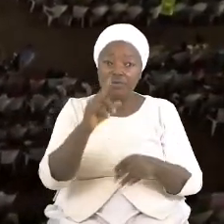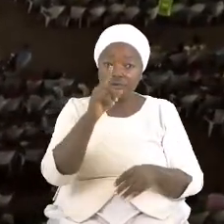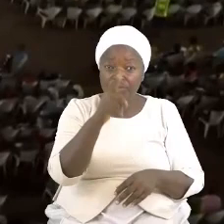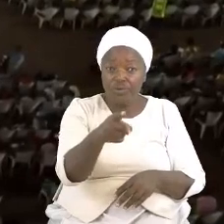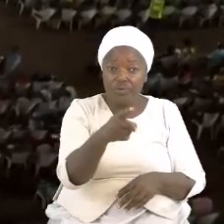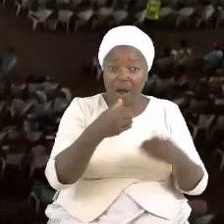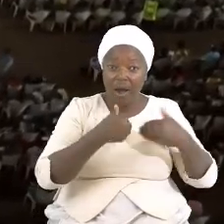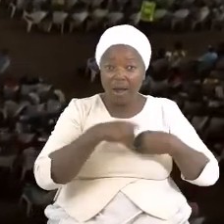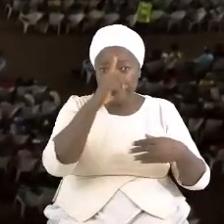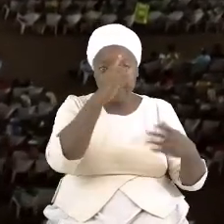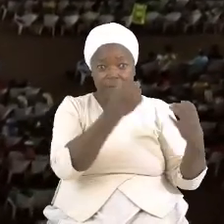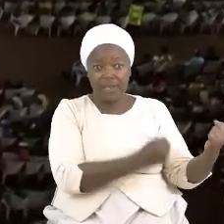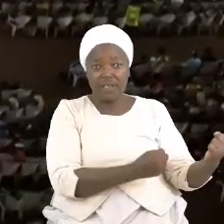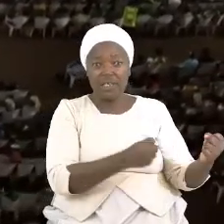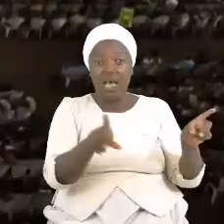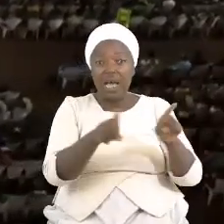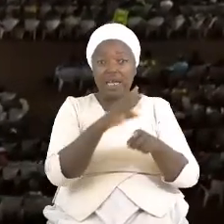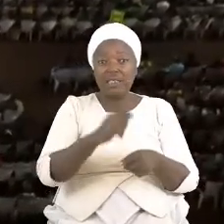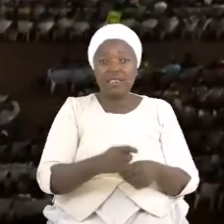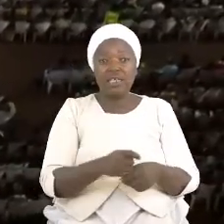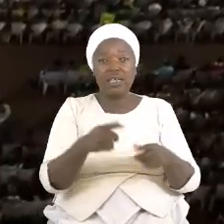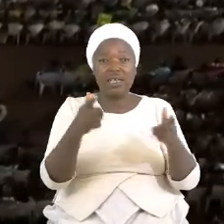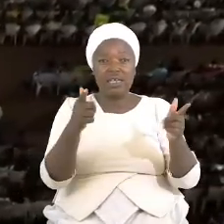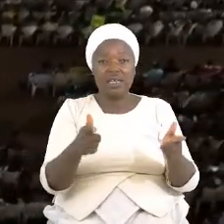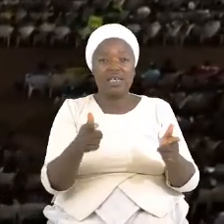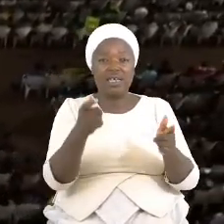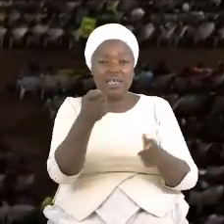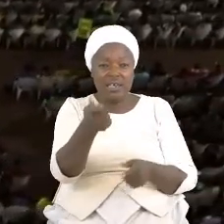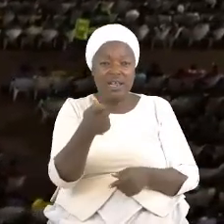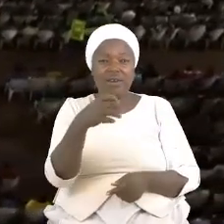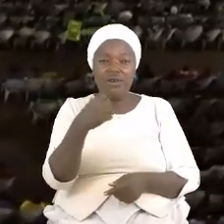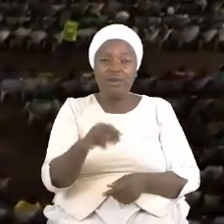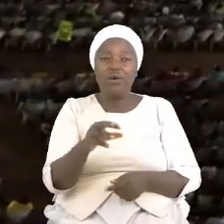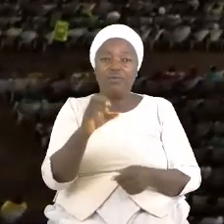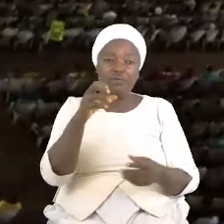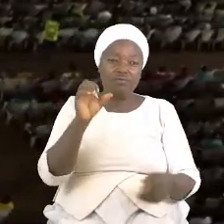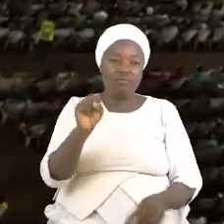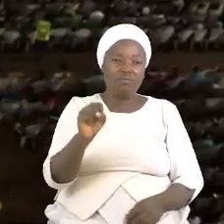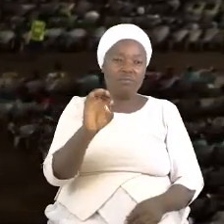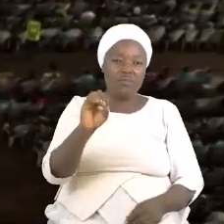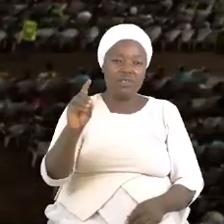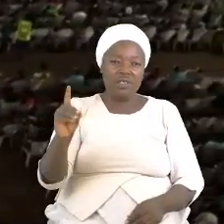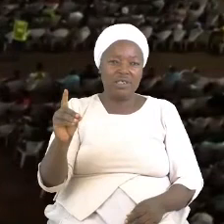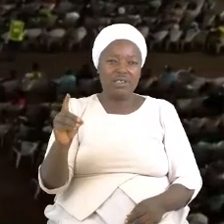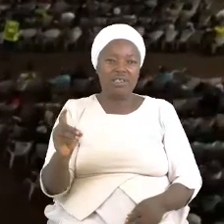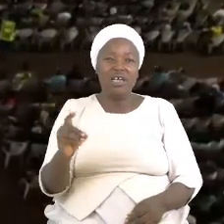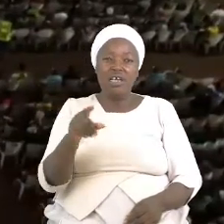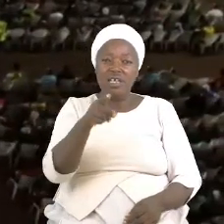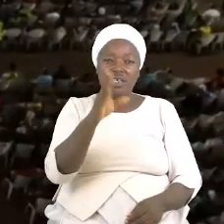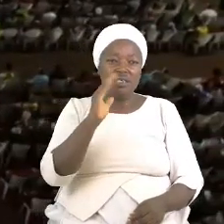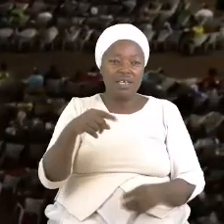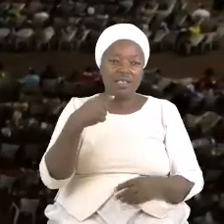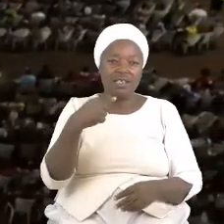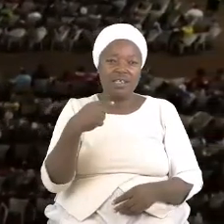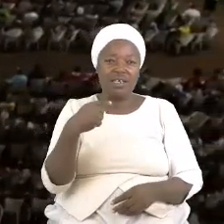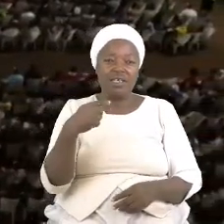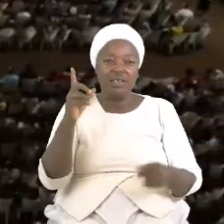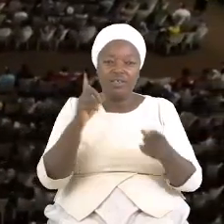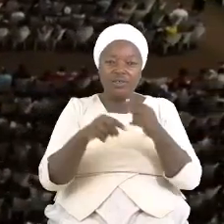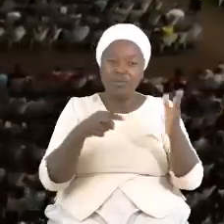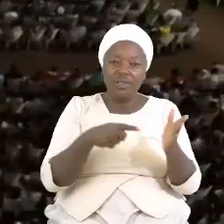faith as a grain of mustard seed, ye shall say unto